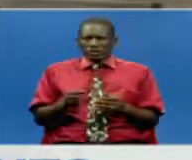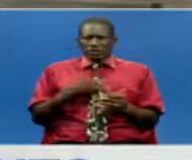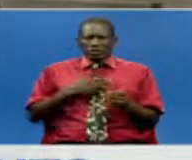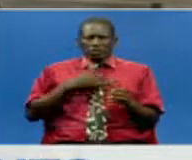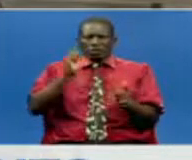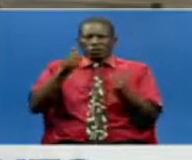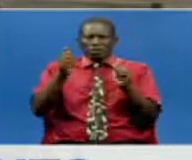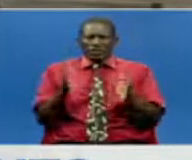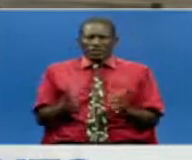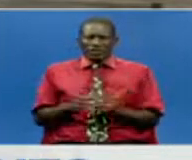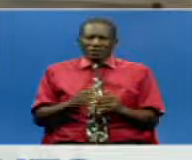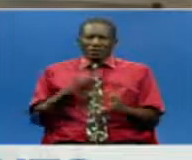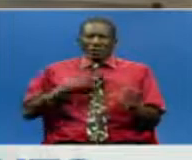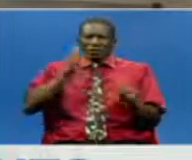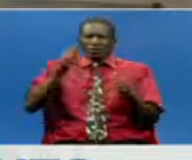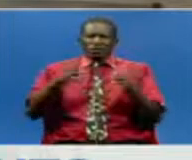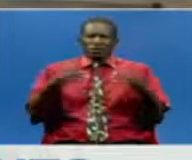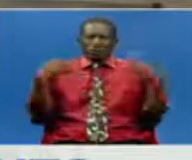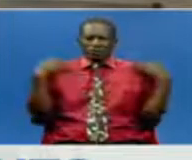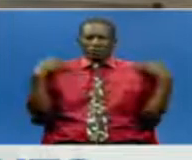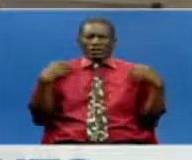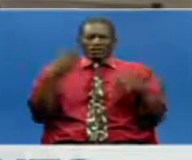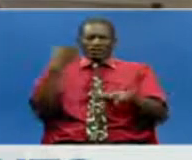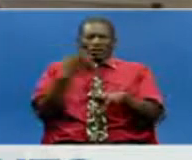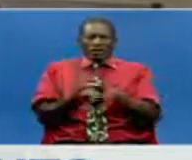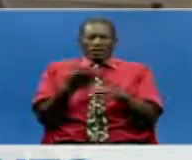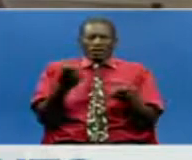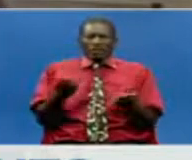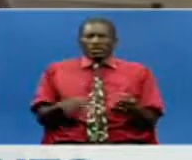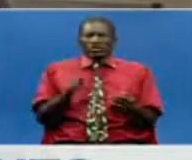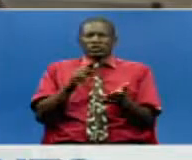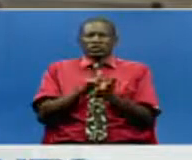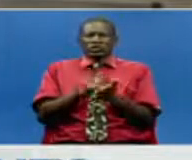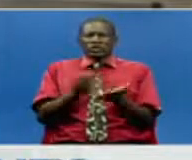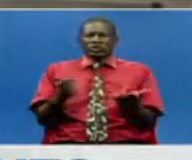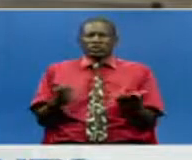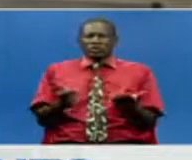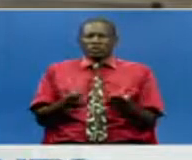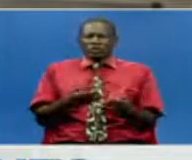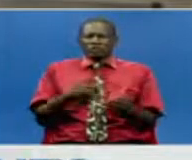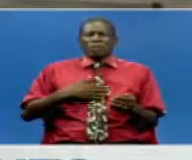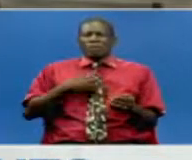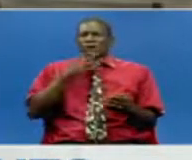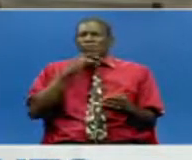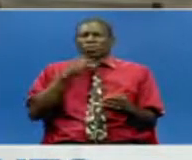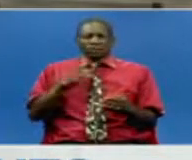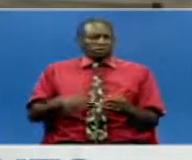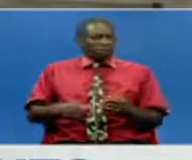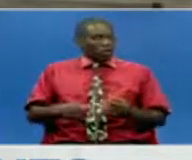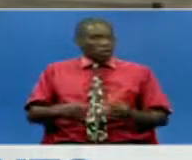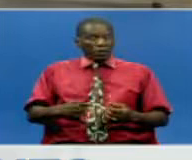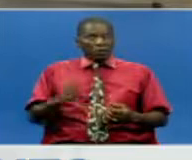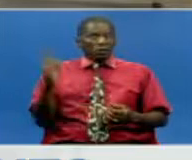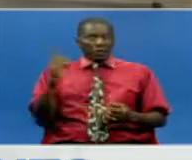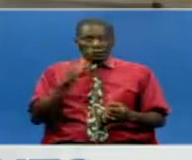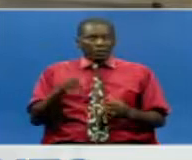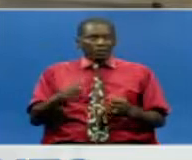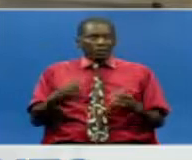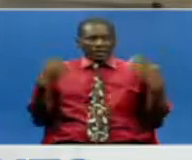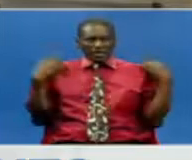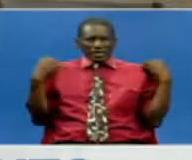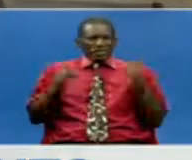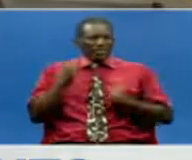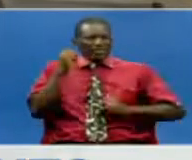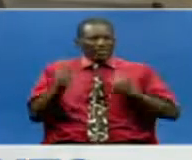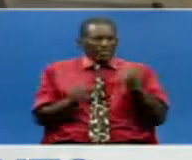competitors, they should train harder. So that, because my boys are hardy, they train, they run, they are very